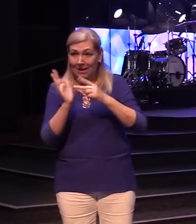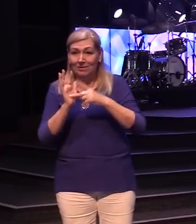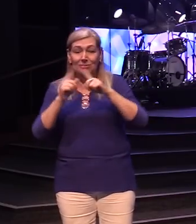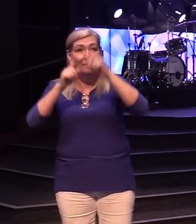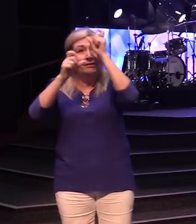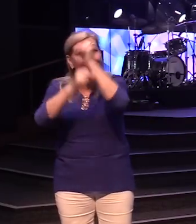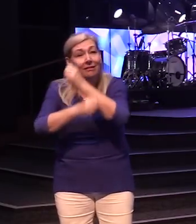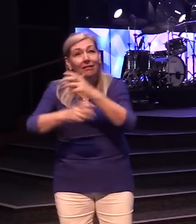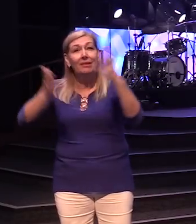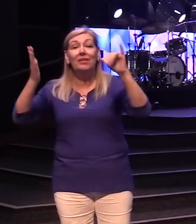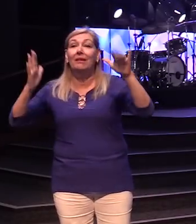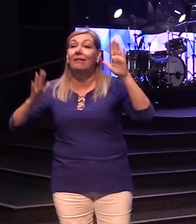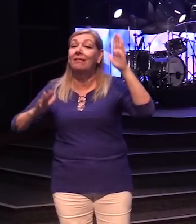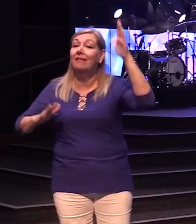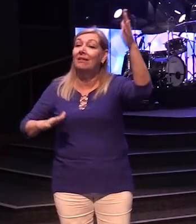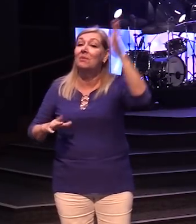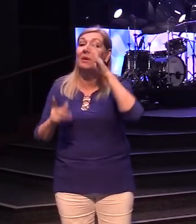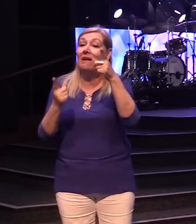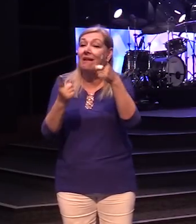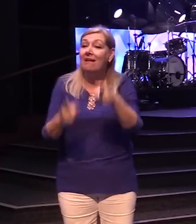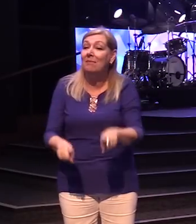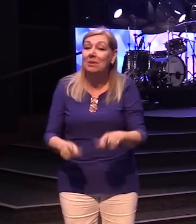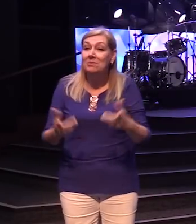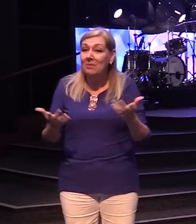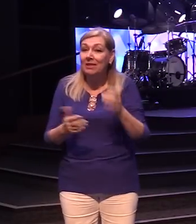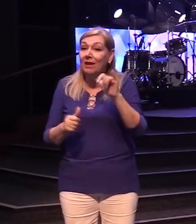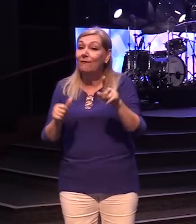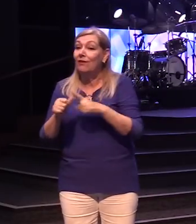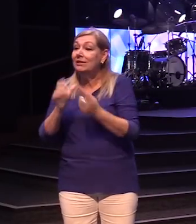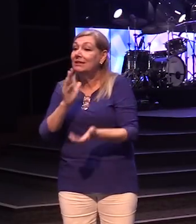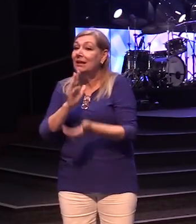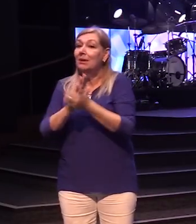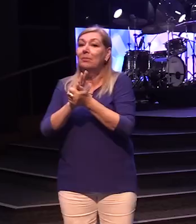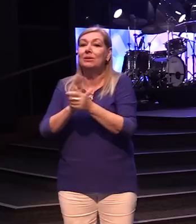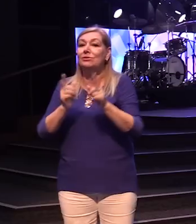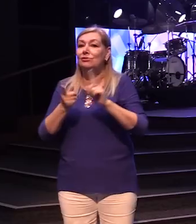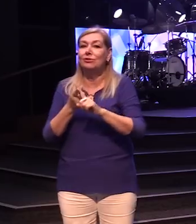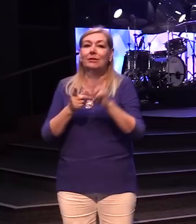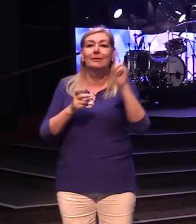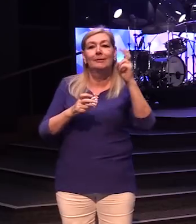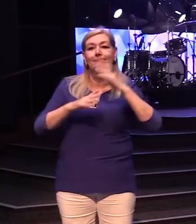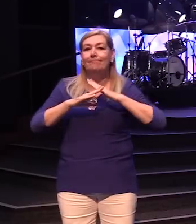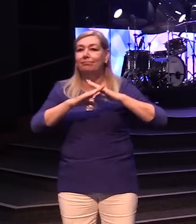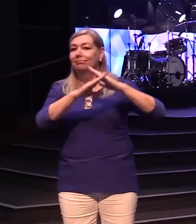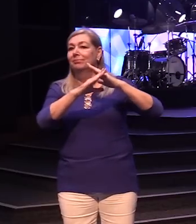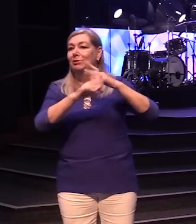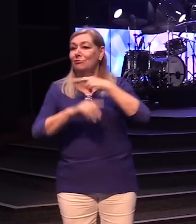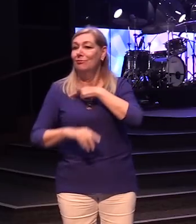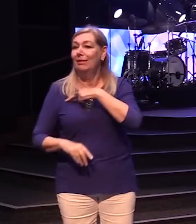the possibility that that First Amendment would be used to hinder religion.